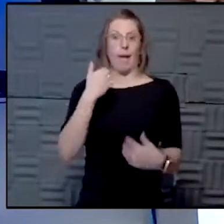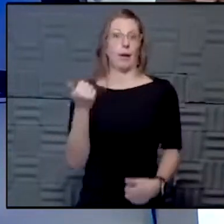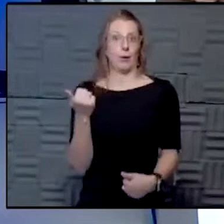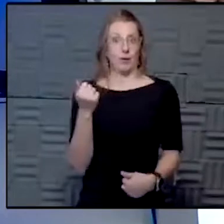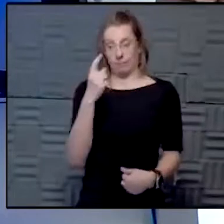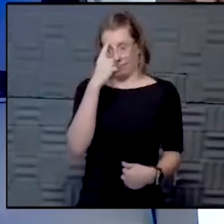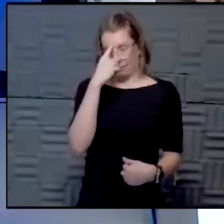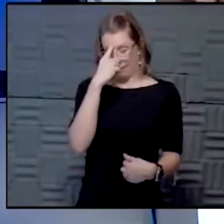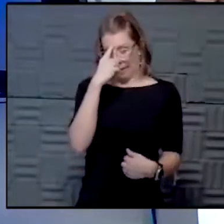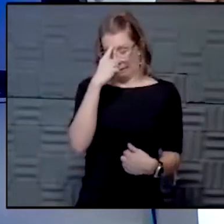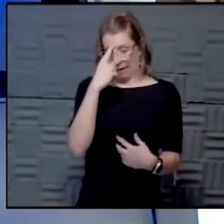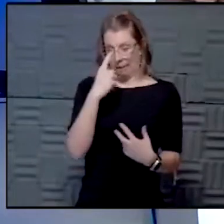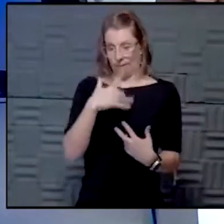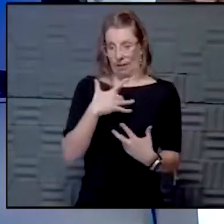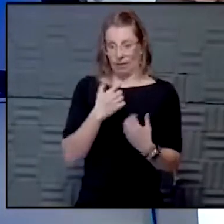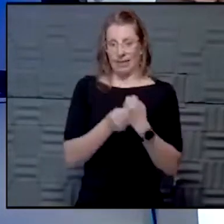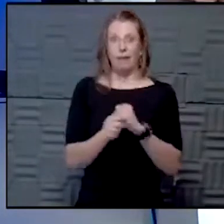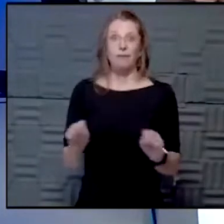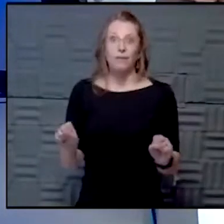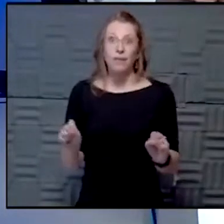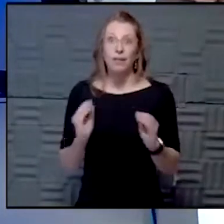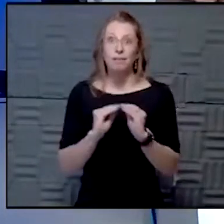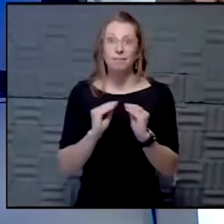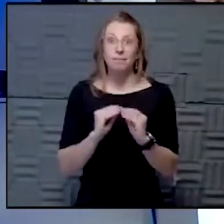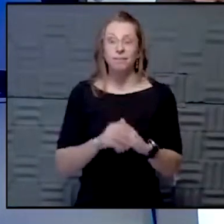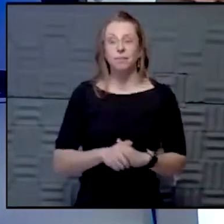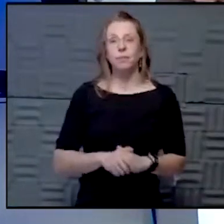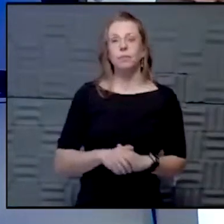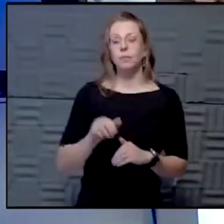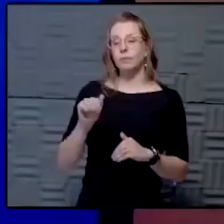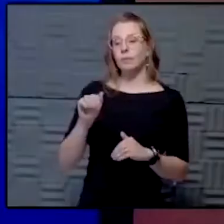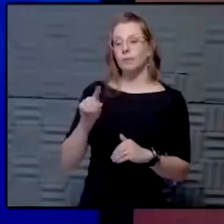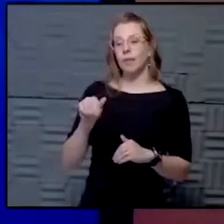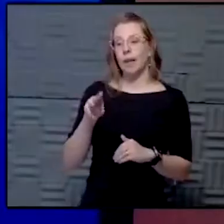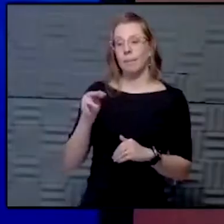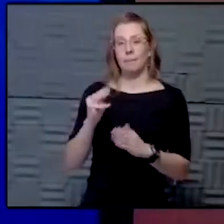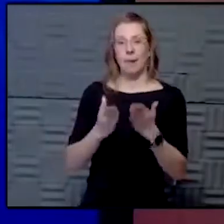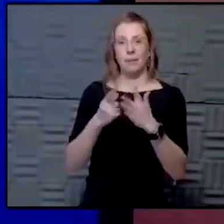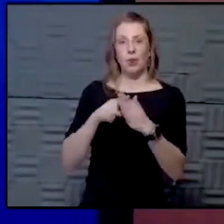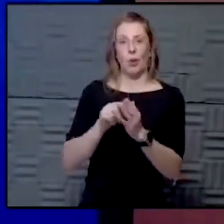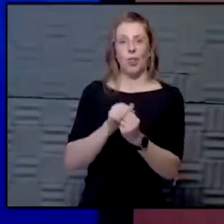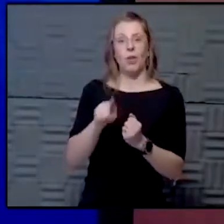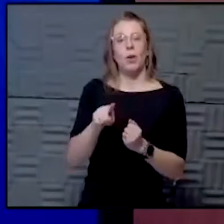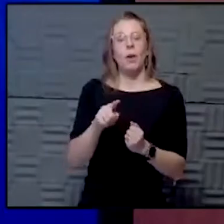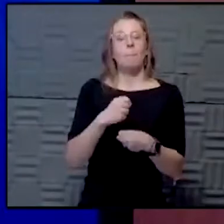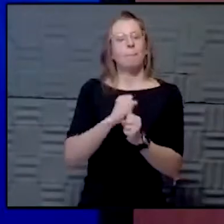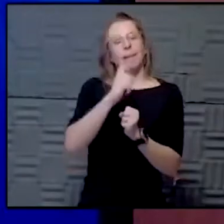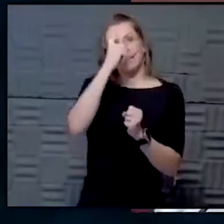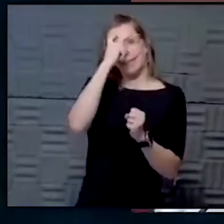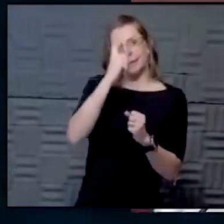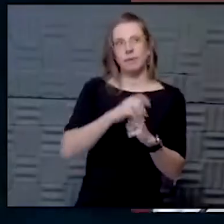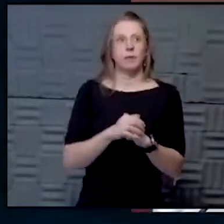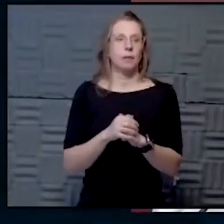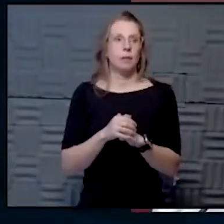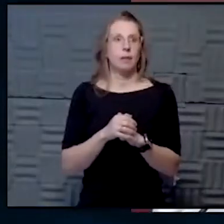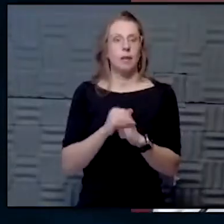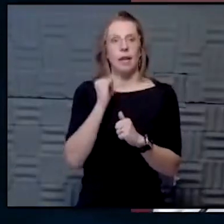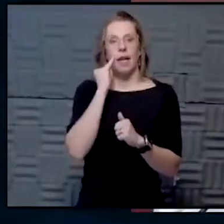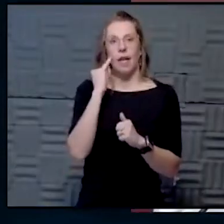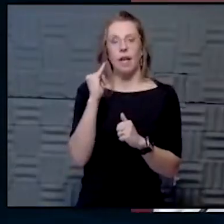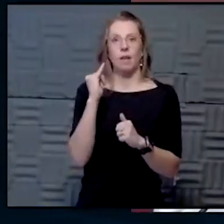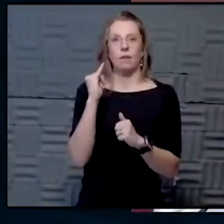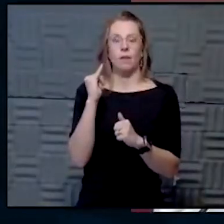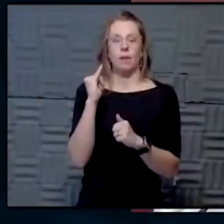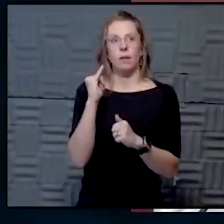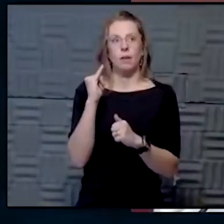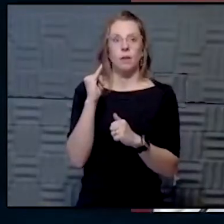feel safer, I think. Yeah, so Adam, I may start with you. It makes sense, I suppose, if there's relief of one